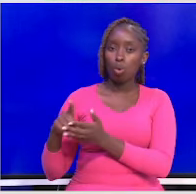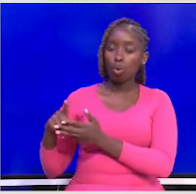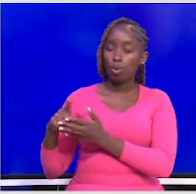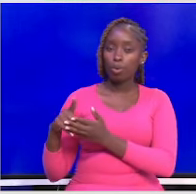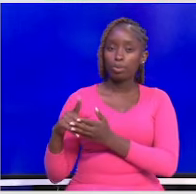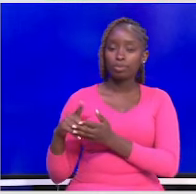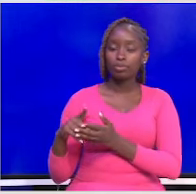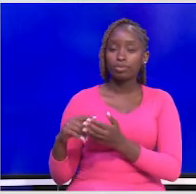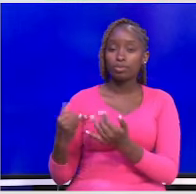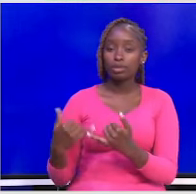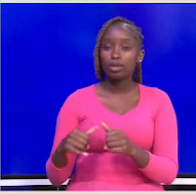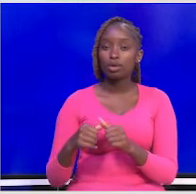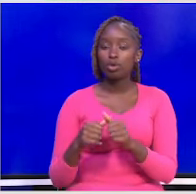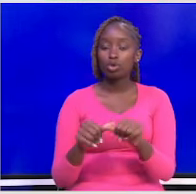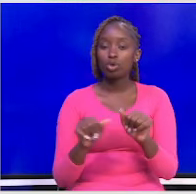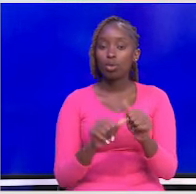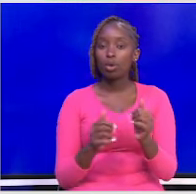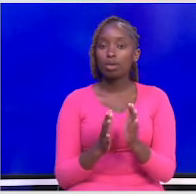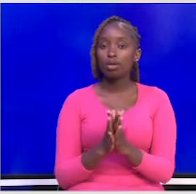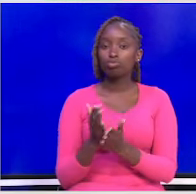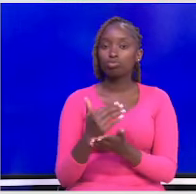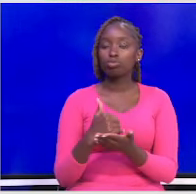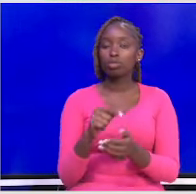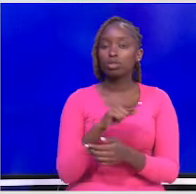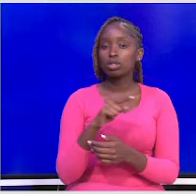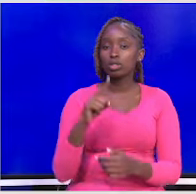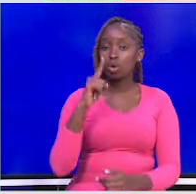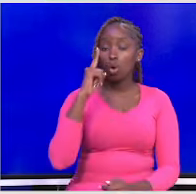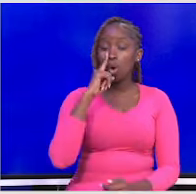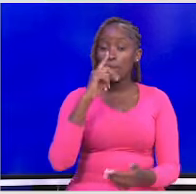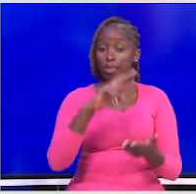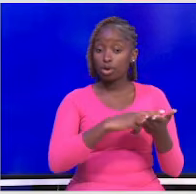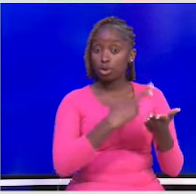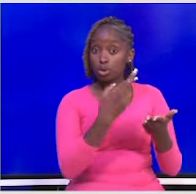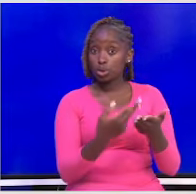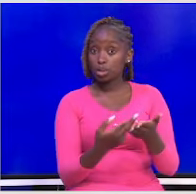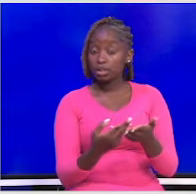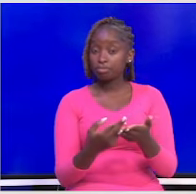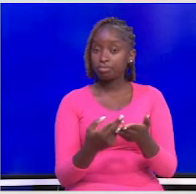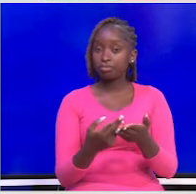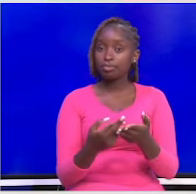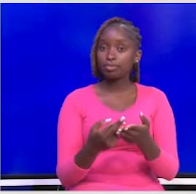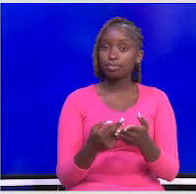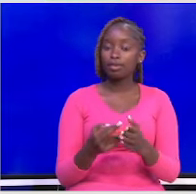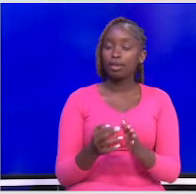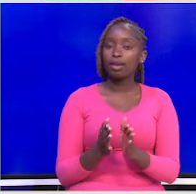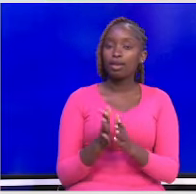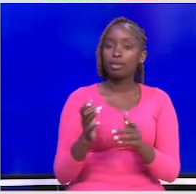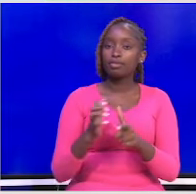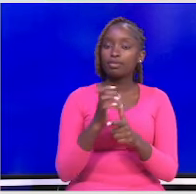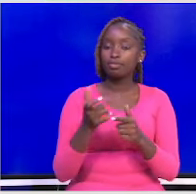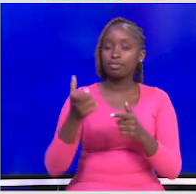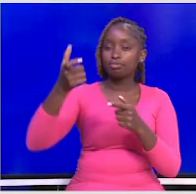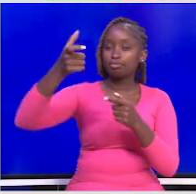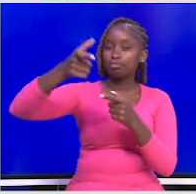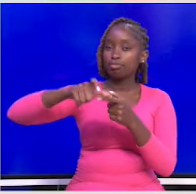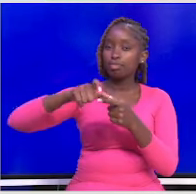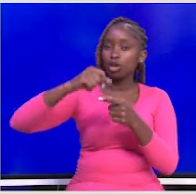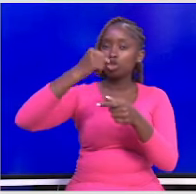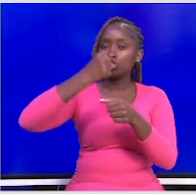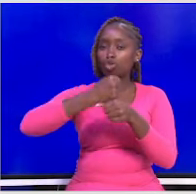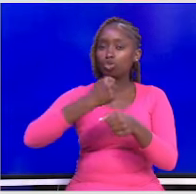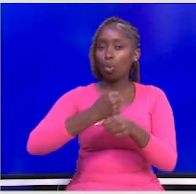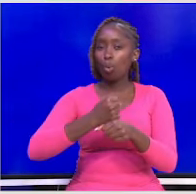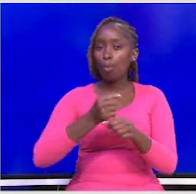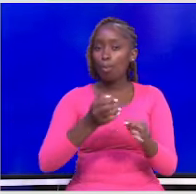to explore raising domestic resources and revenues, expanding job